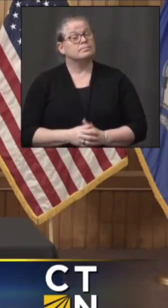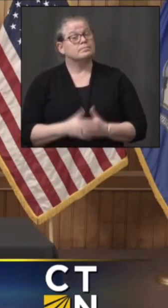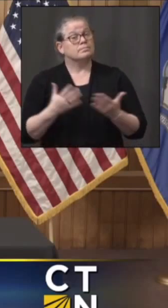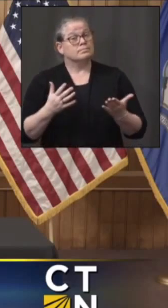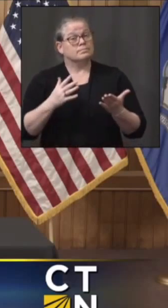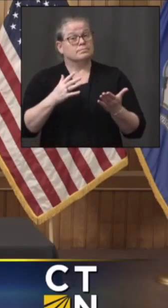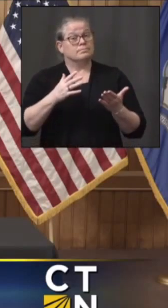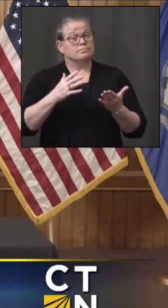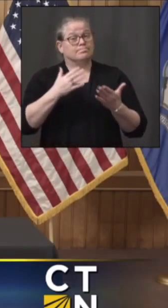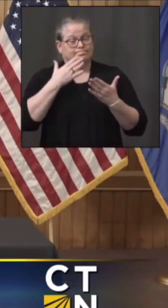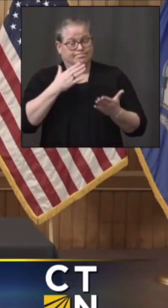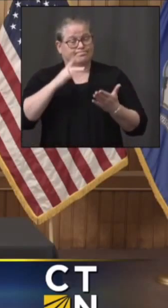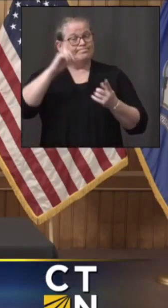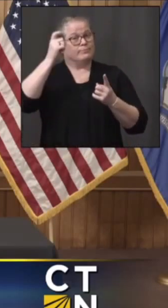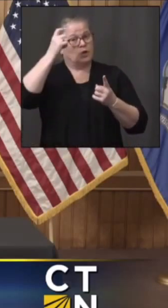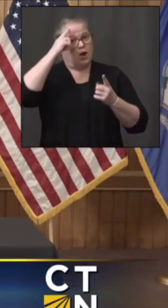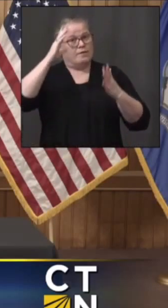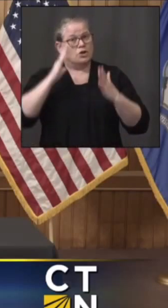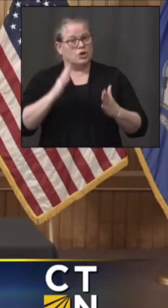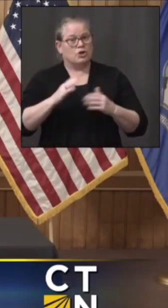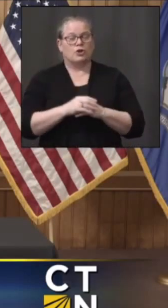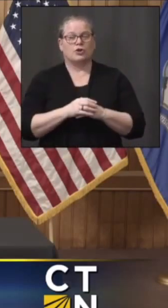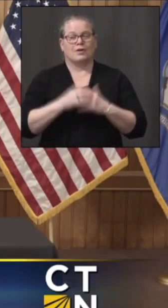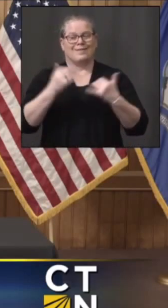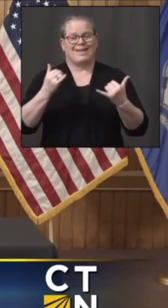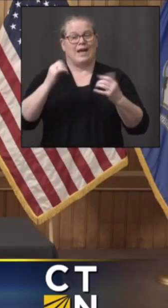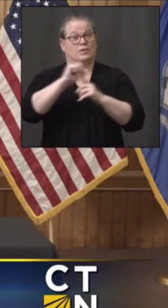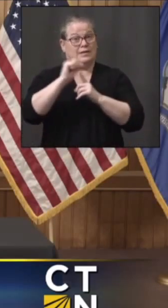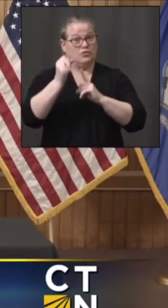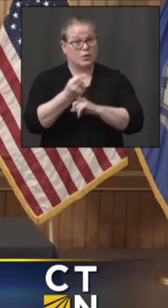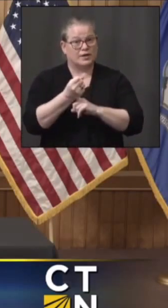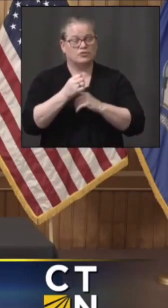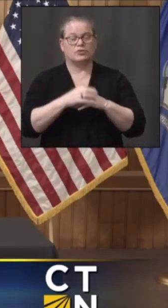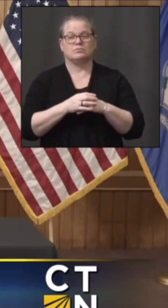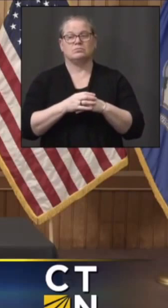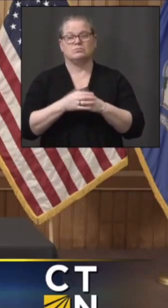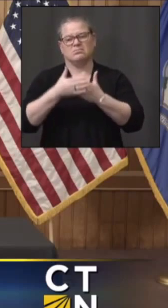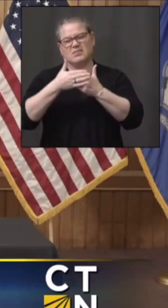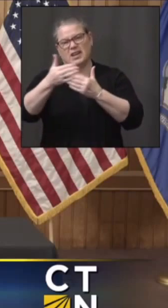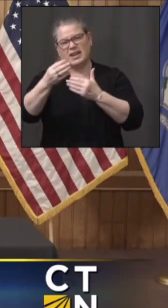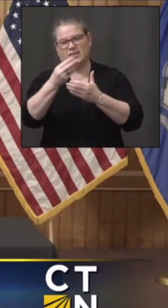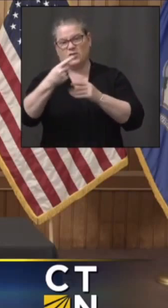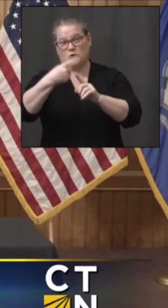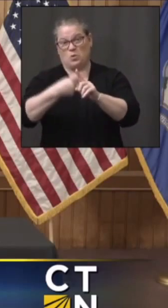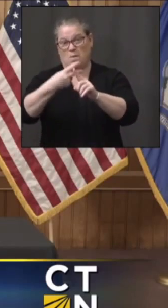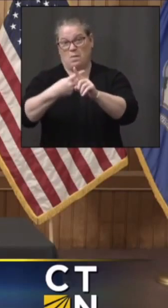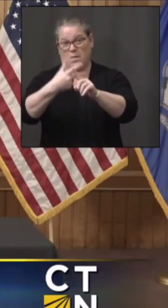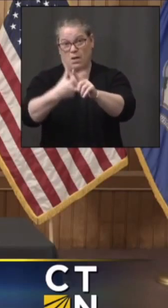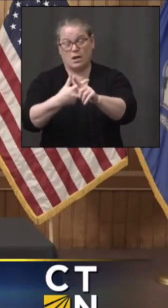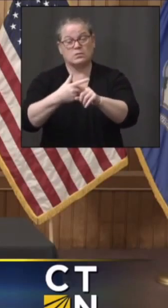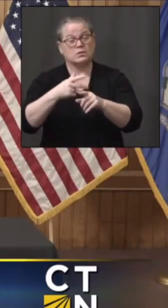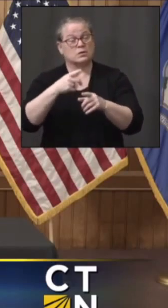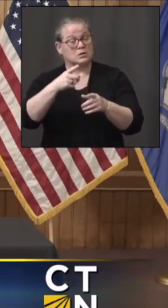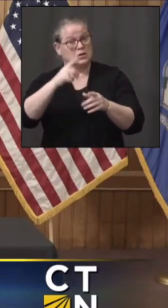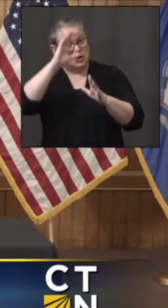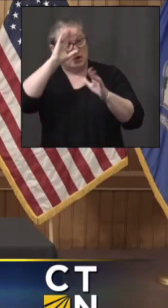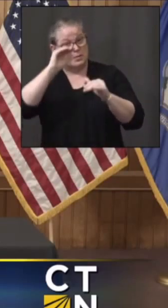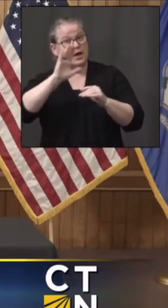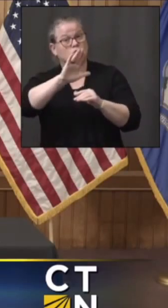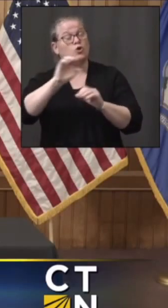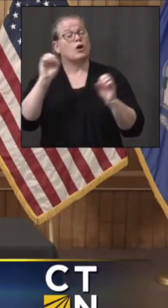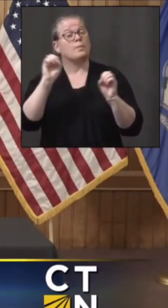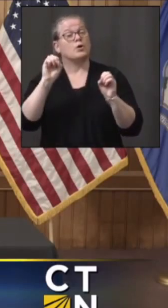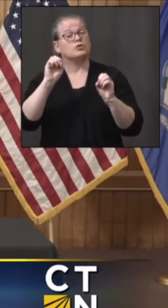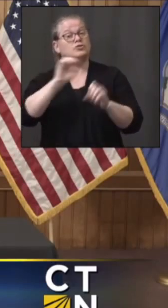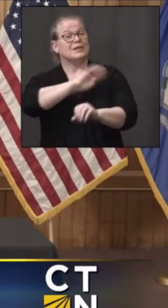the situation now and the modeling for the next couple of months, do you anticipate needing to extend your emergency powers in